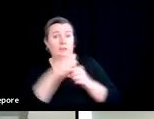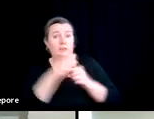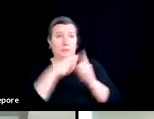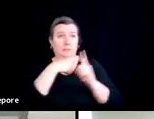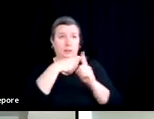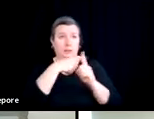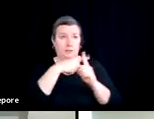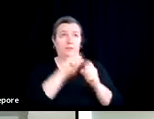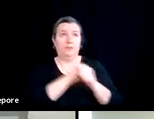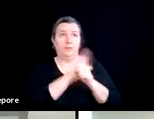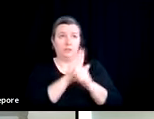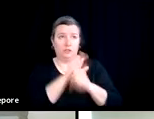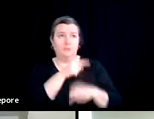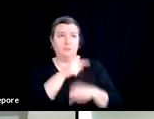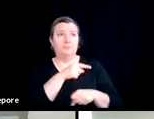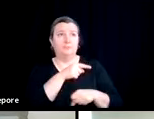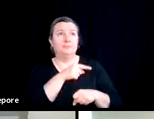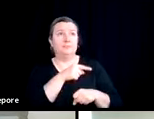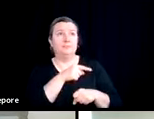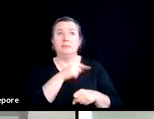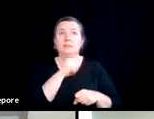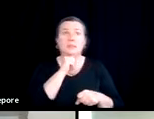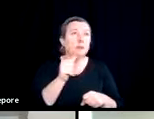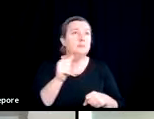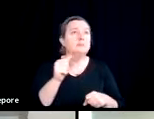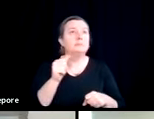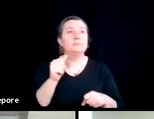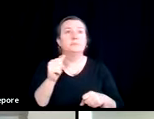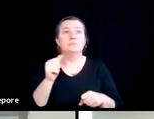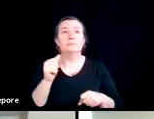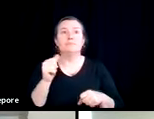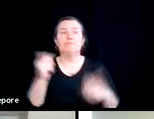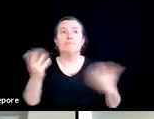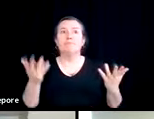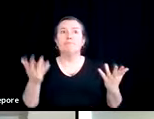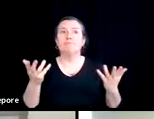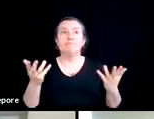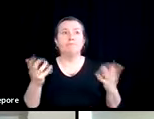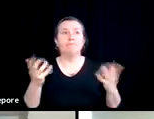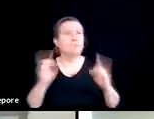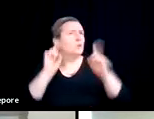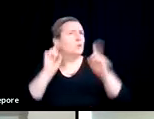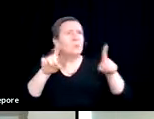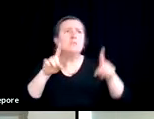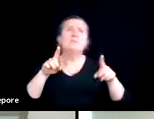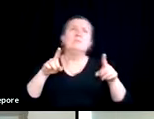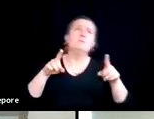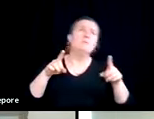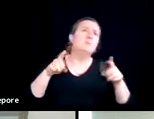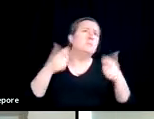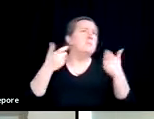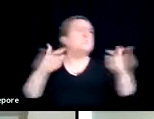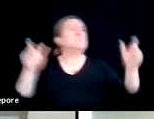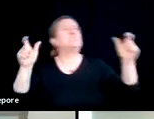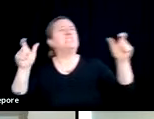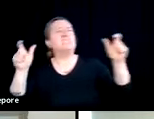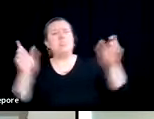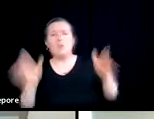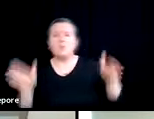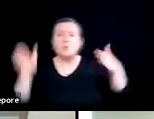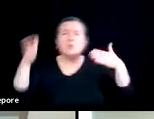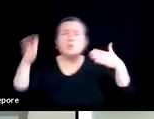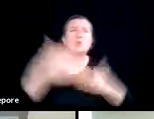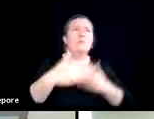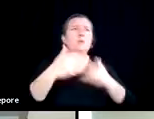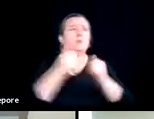been in any big room settings with lots of people on top of each other. So this came